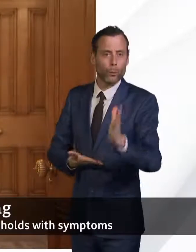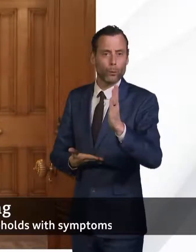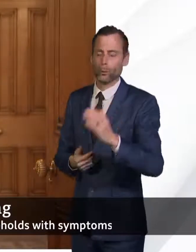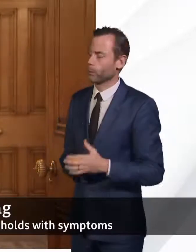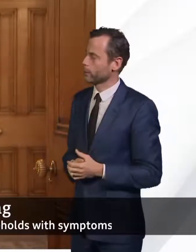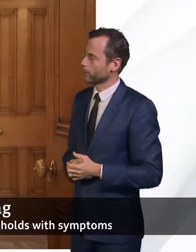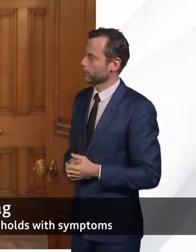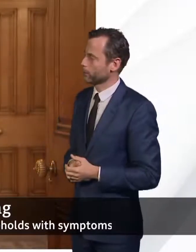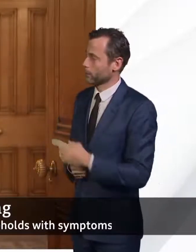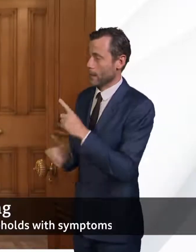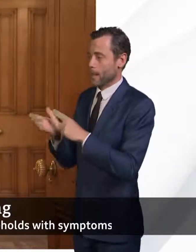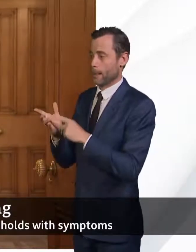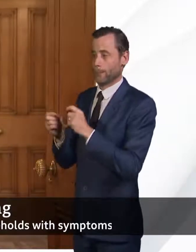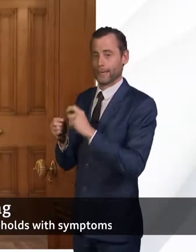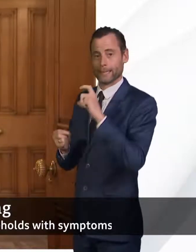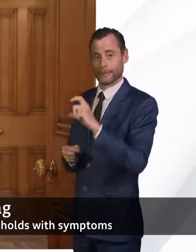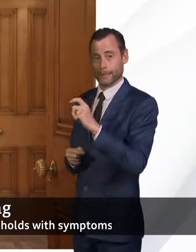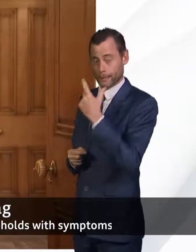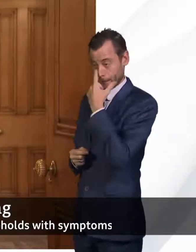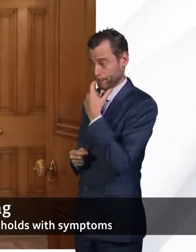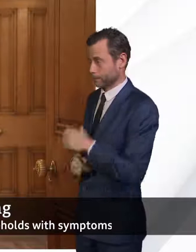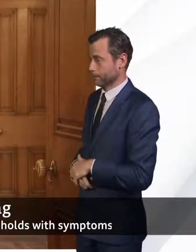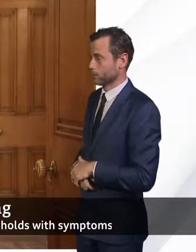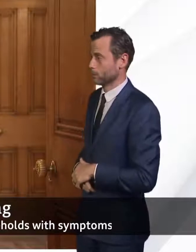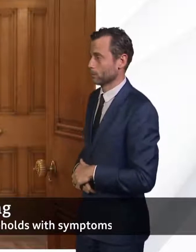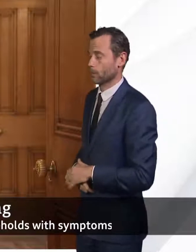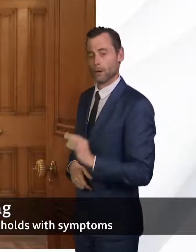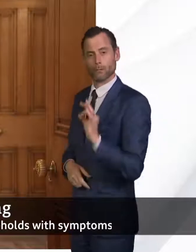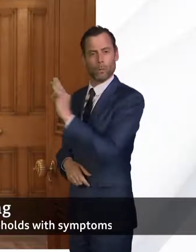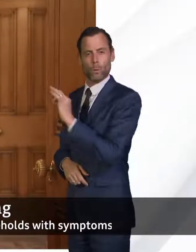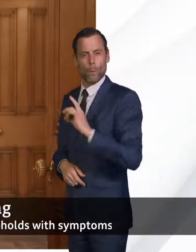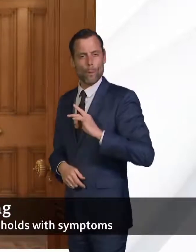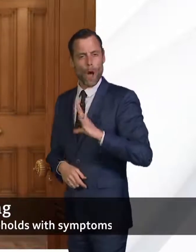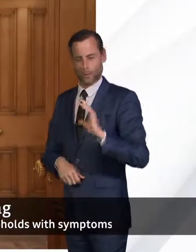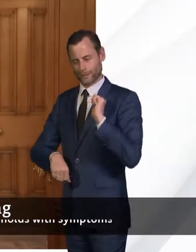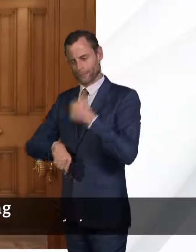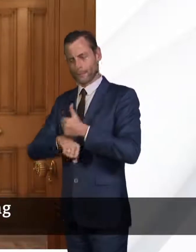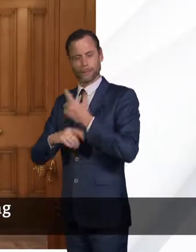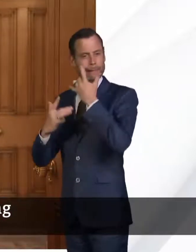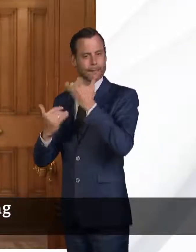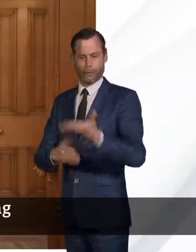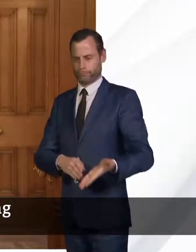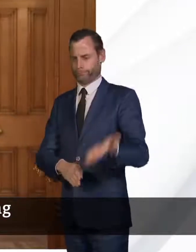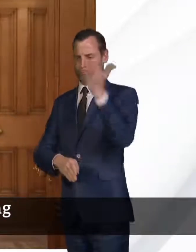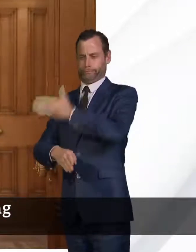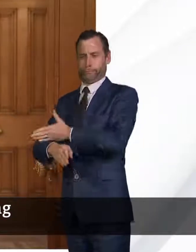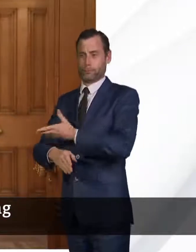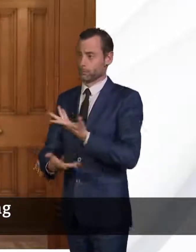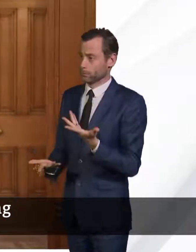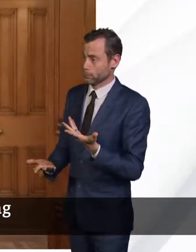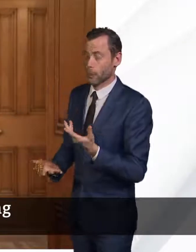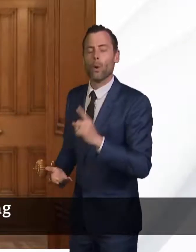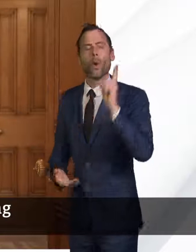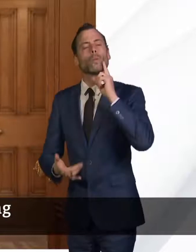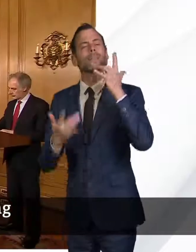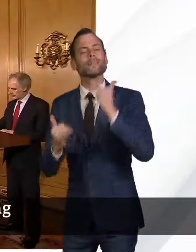Kentish from LBC. Secretary of State, why didn't you bring in tests earlier? It just seems odd that it took a while for tests to come through.